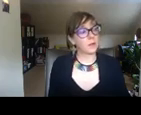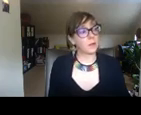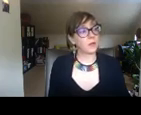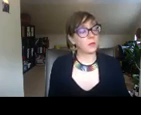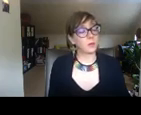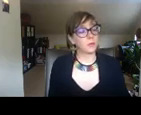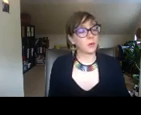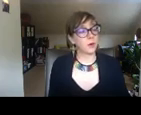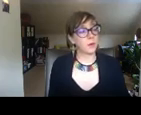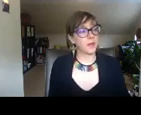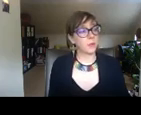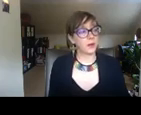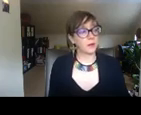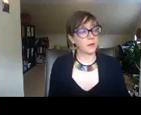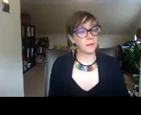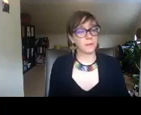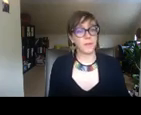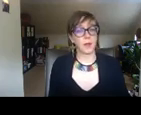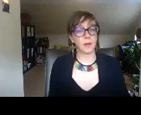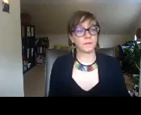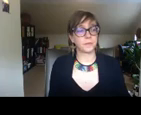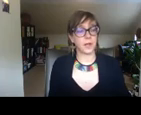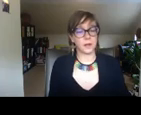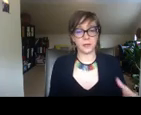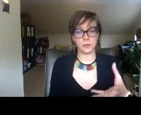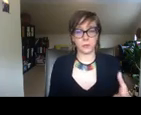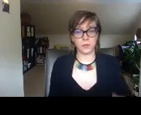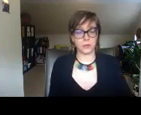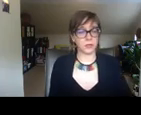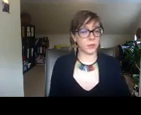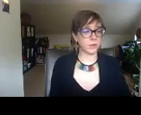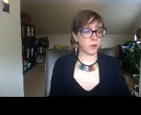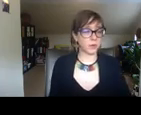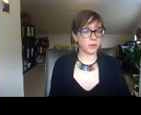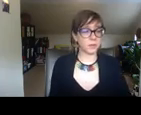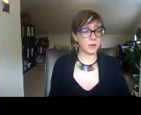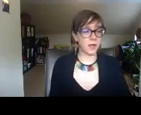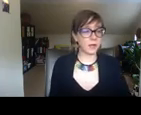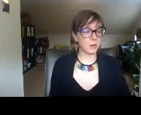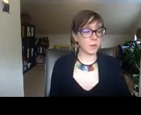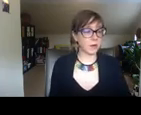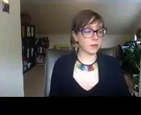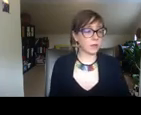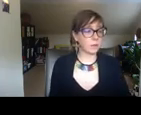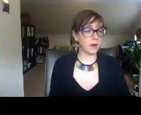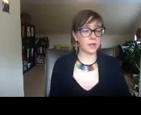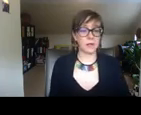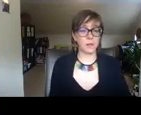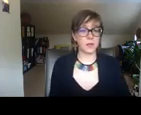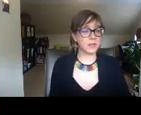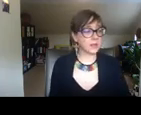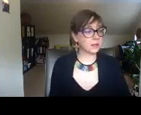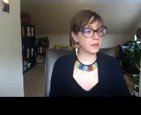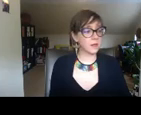publicly available on YouTube. It was recorded on May 20th. And these are the researchers that were involved. It was spearheaded primarily by